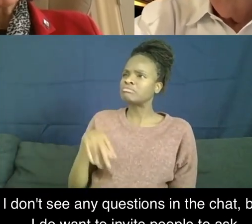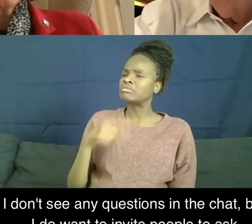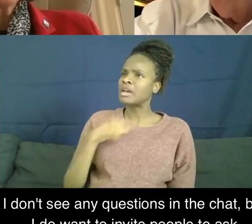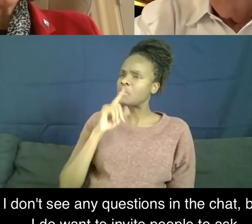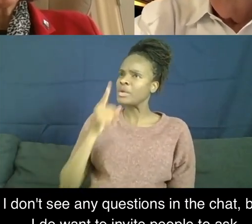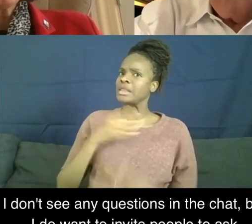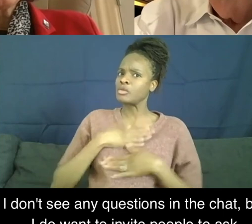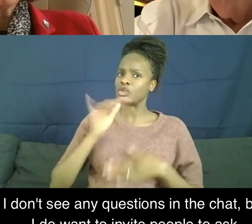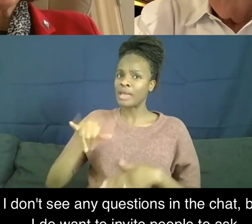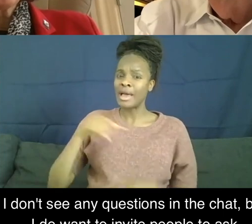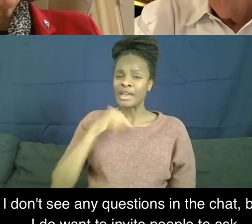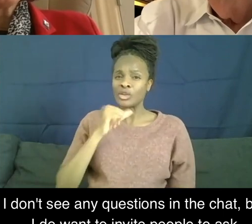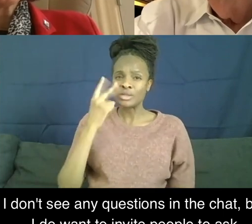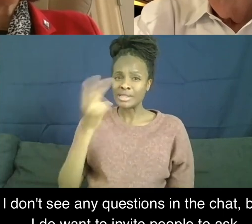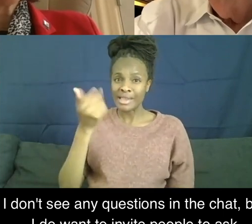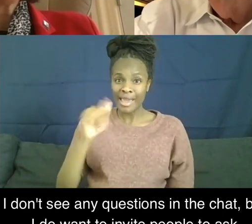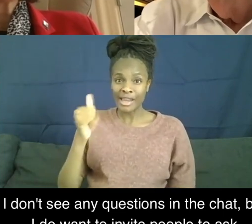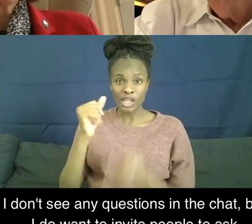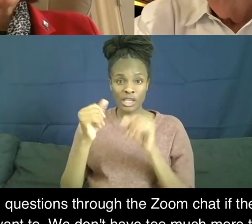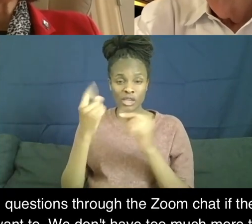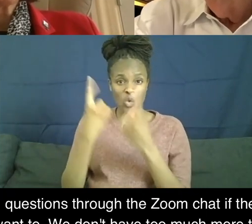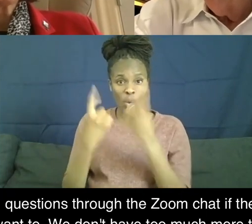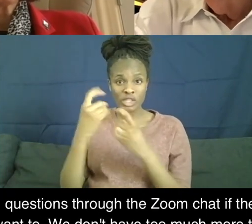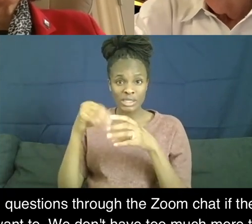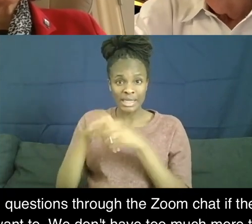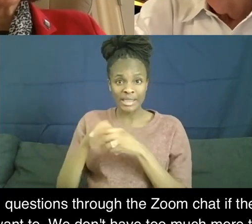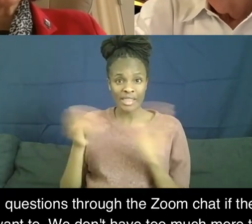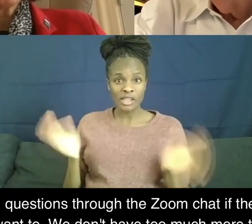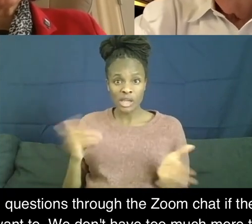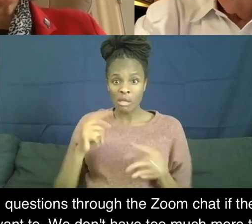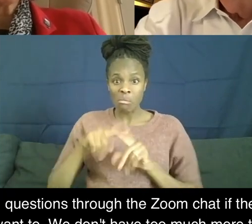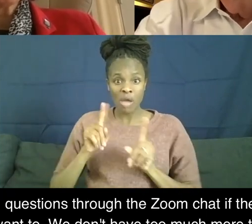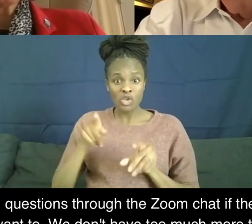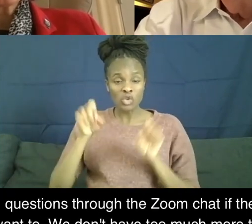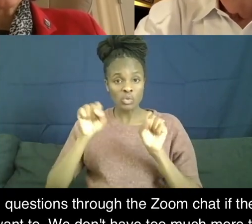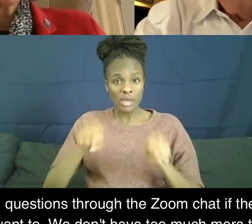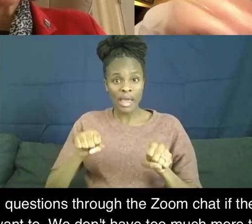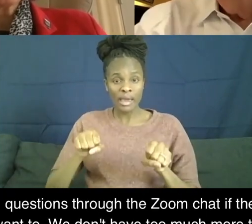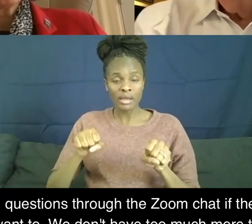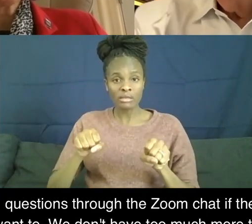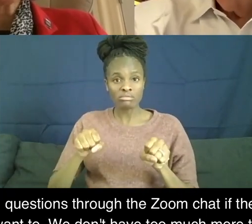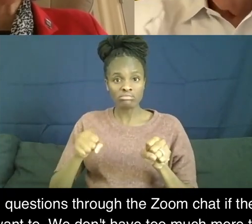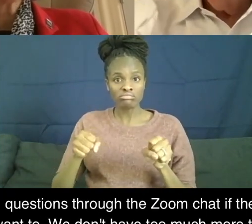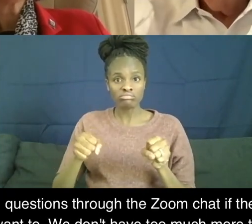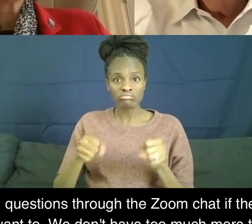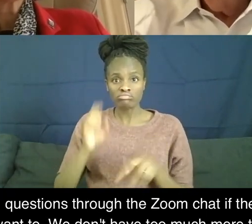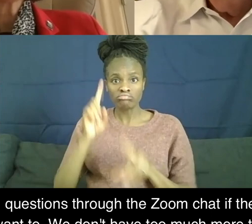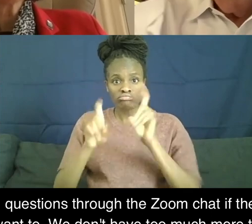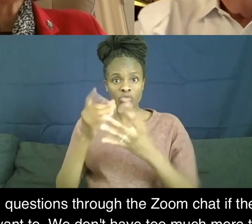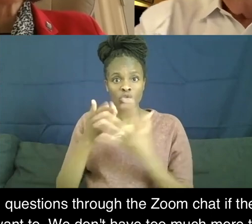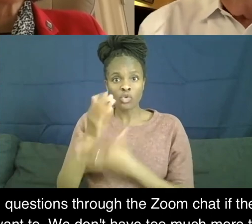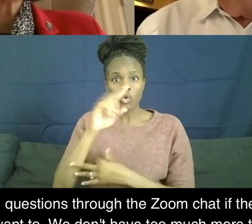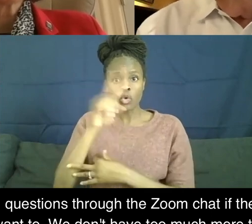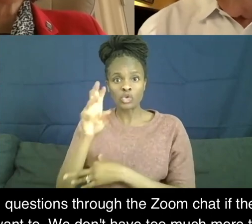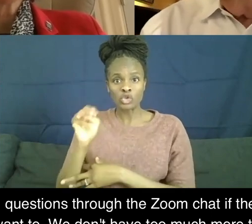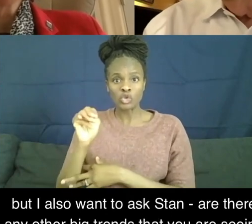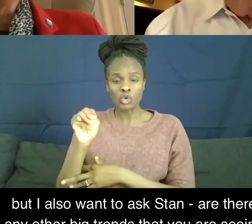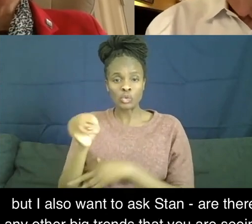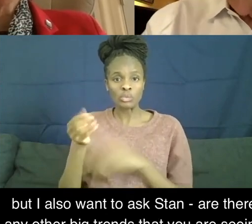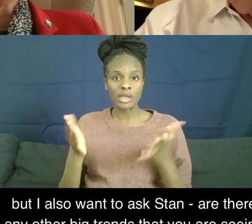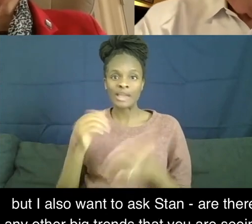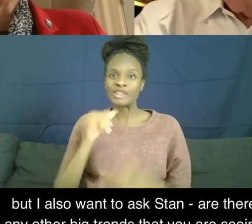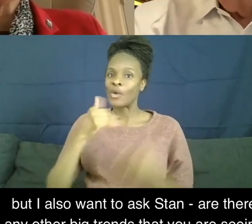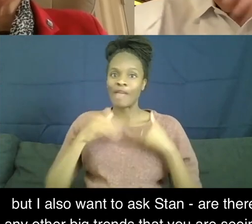in the chat, but I do want to invite, uh, people to ask questions through the, uh, Zoom chat if they want to, we don't have too much more time,